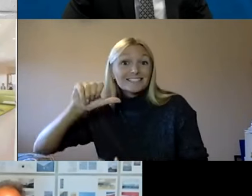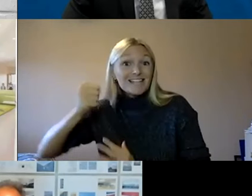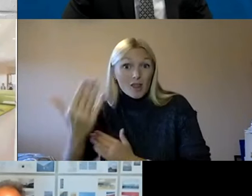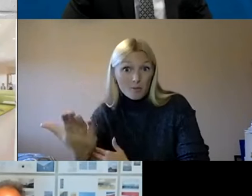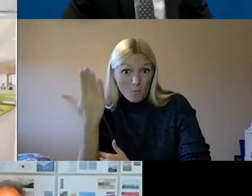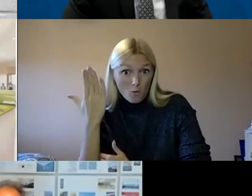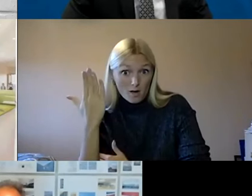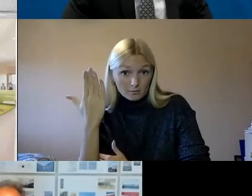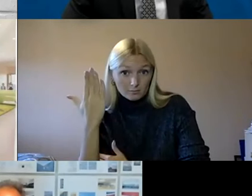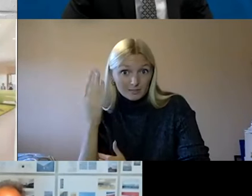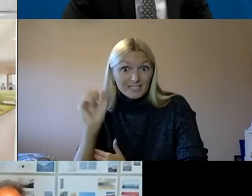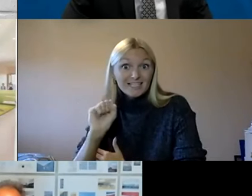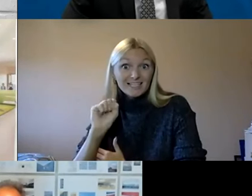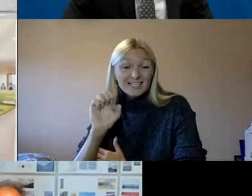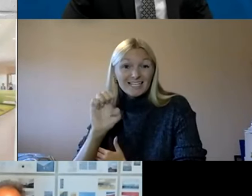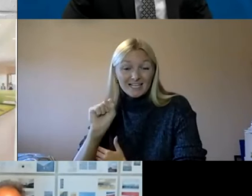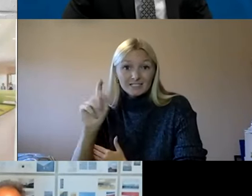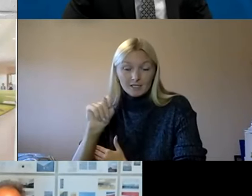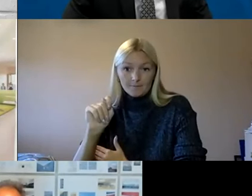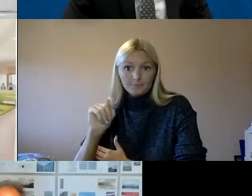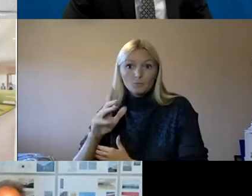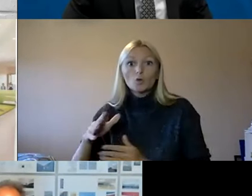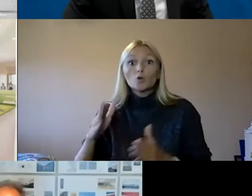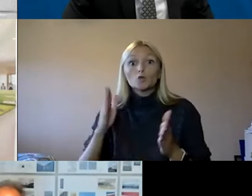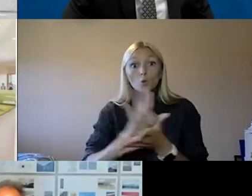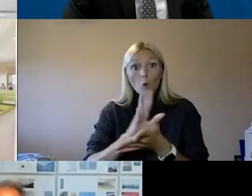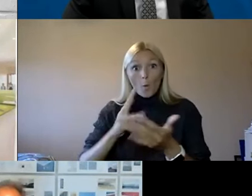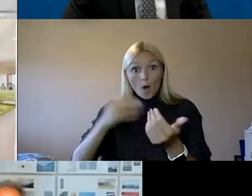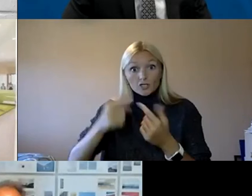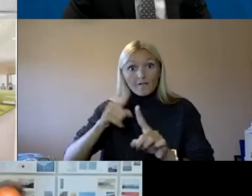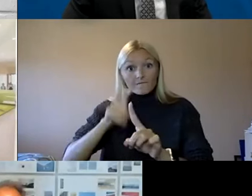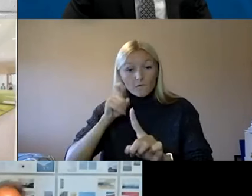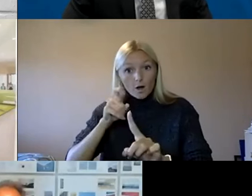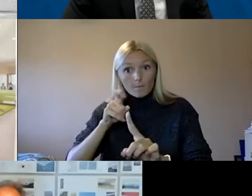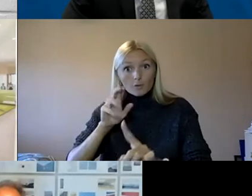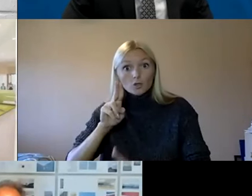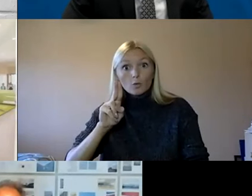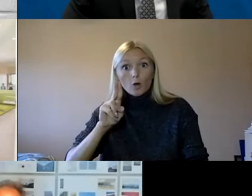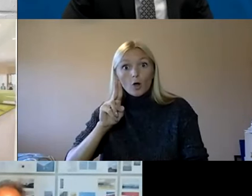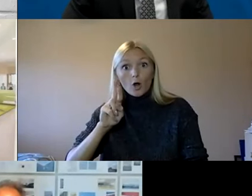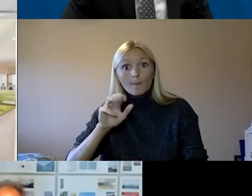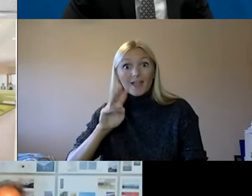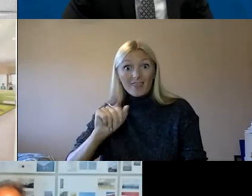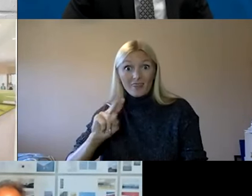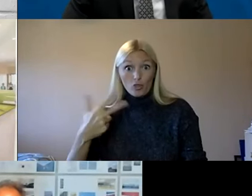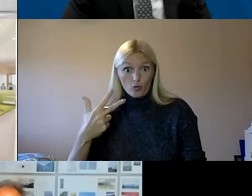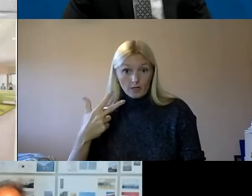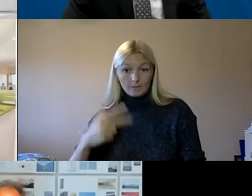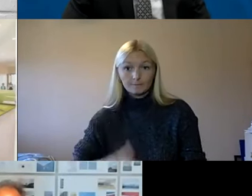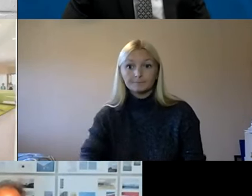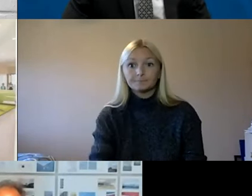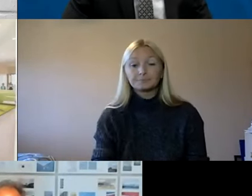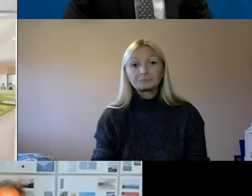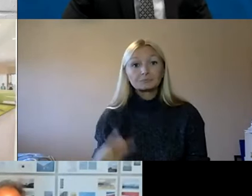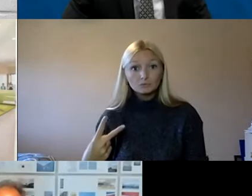Time, and we'll feature school projects from Urban 3 and Atelier B&K. They're